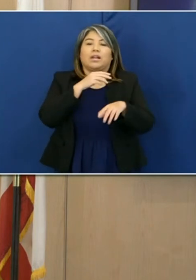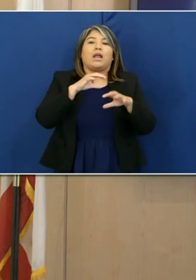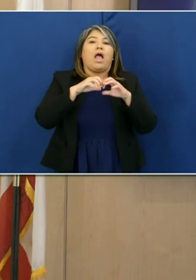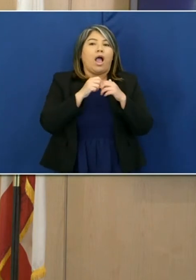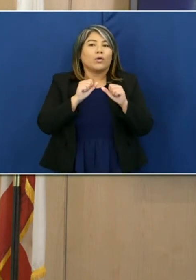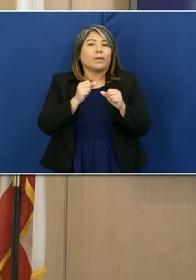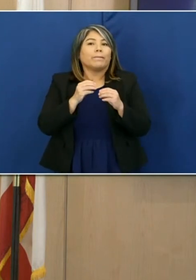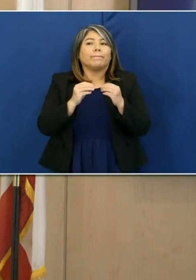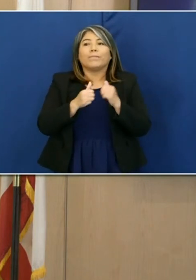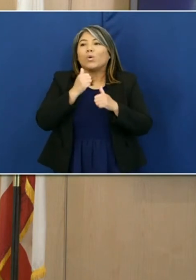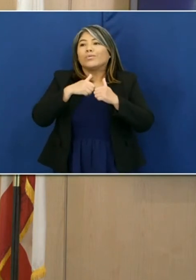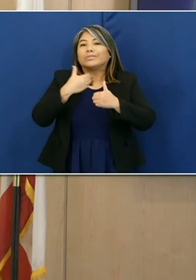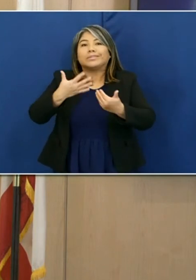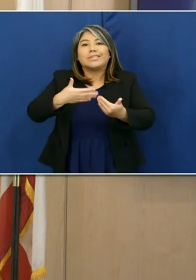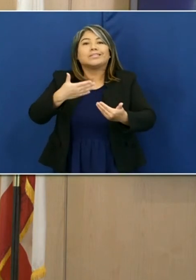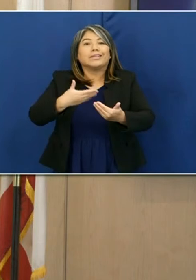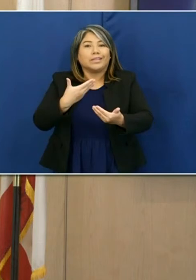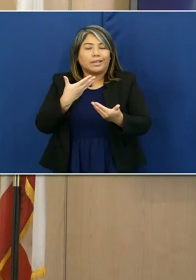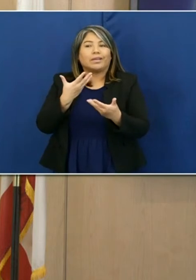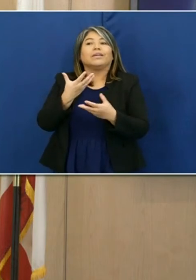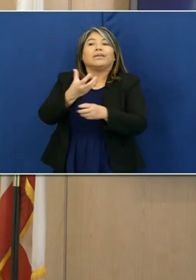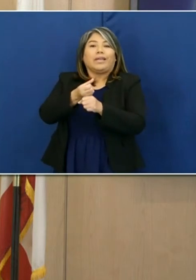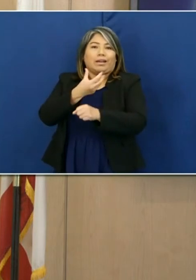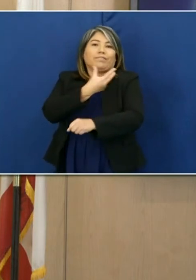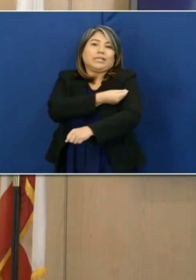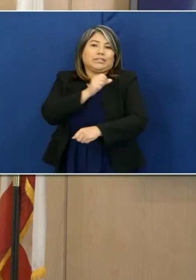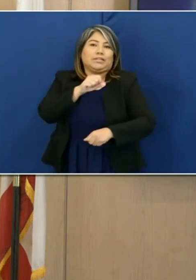can most easily access that vaccine.